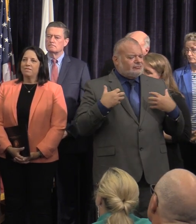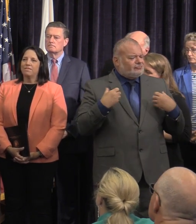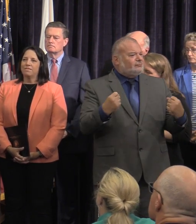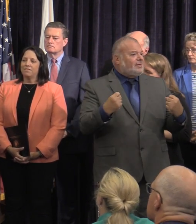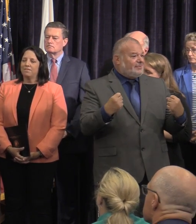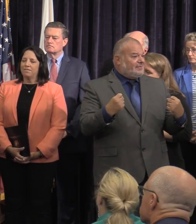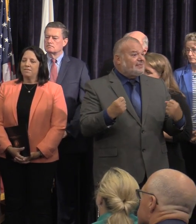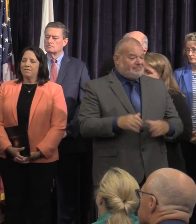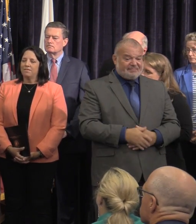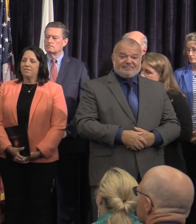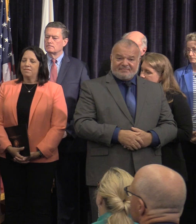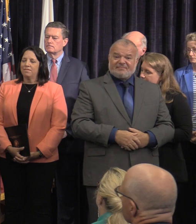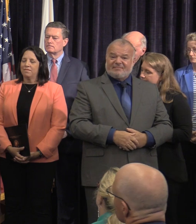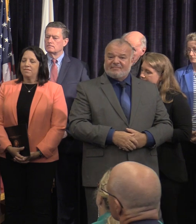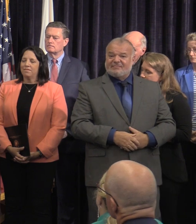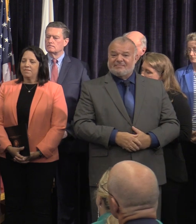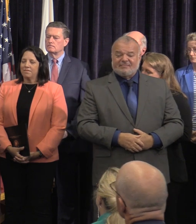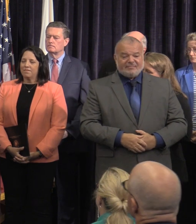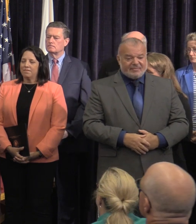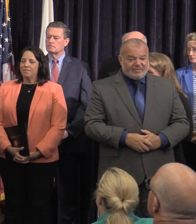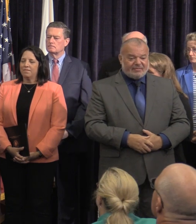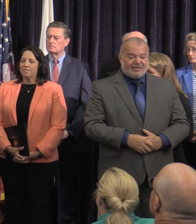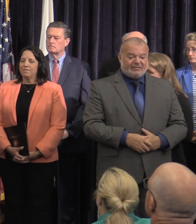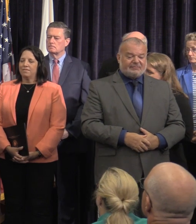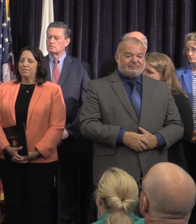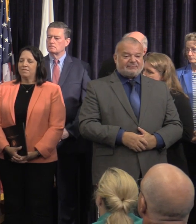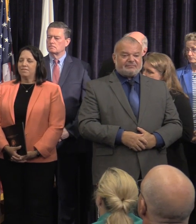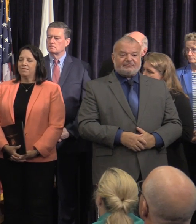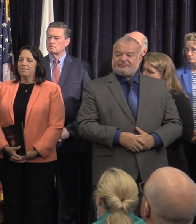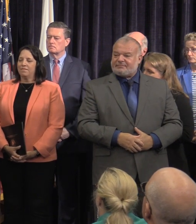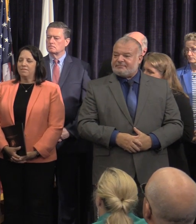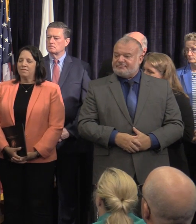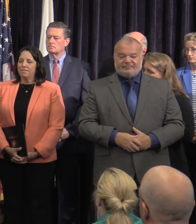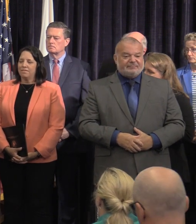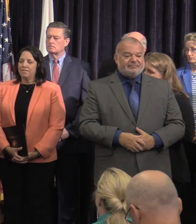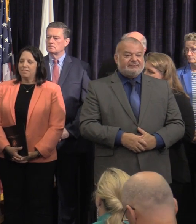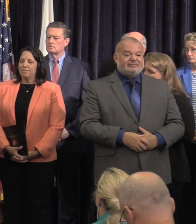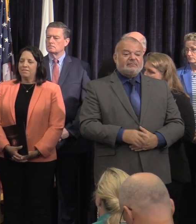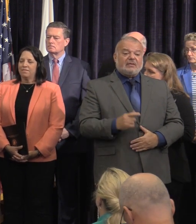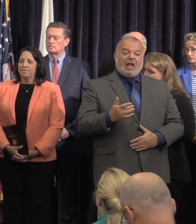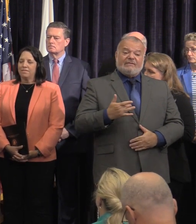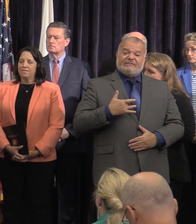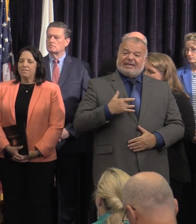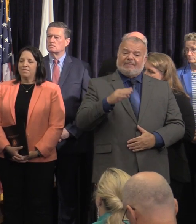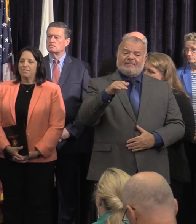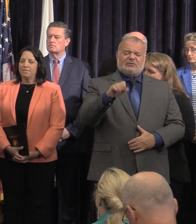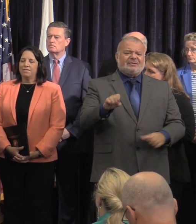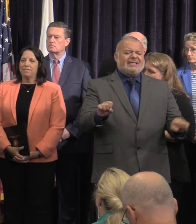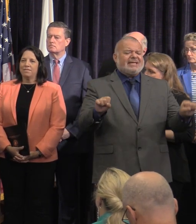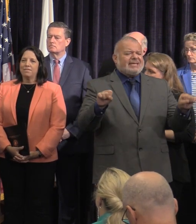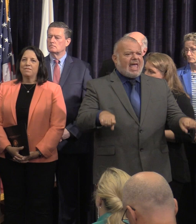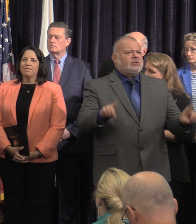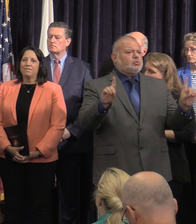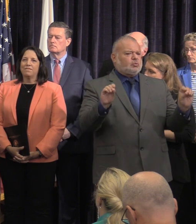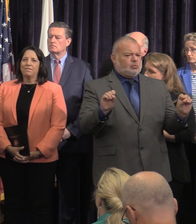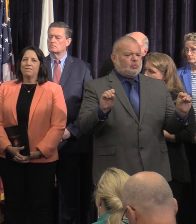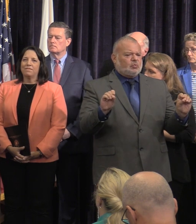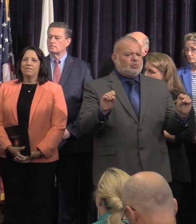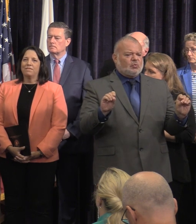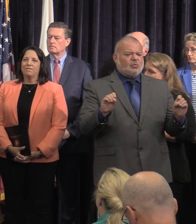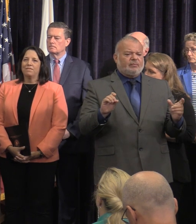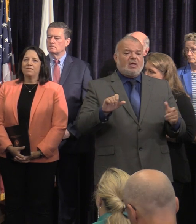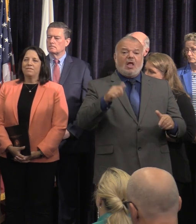are demonstrating why I believe Massachusetts can and will meet this moment. We are a state of compassionate